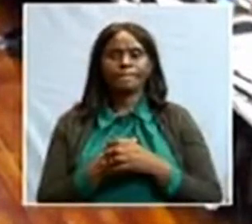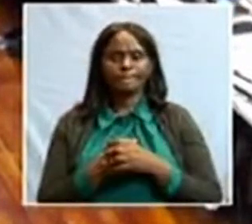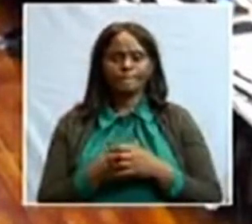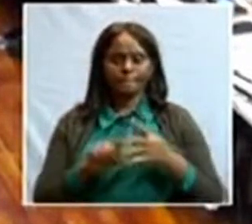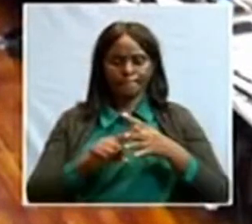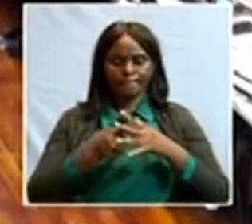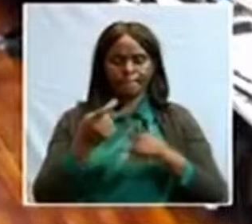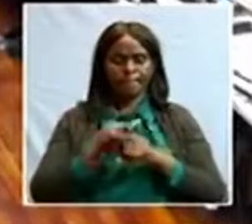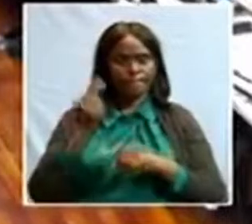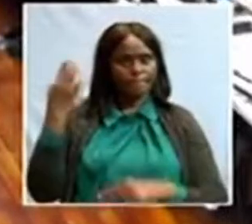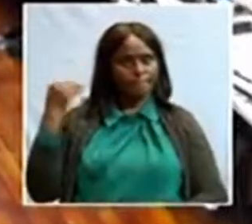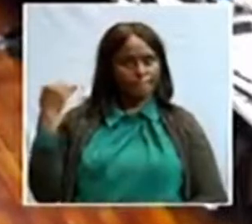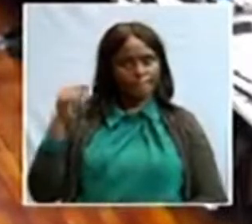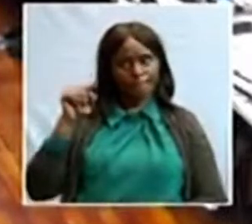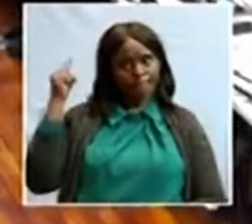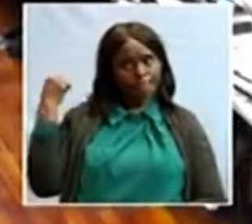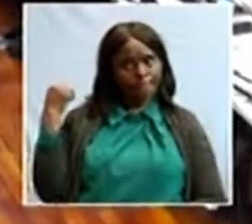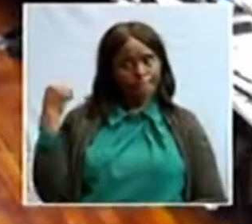Start from behind there.